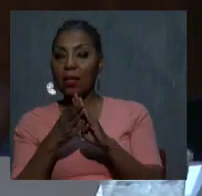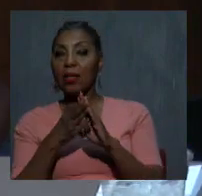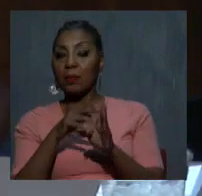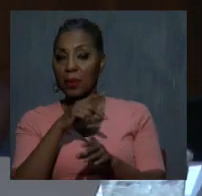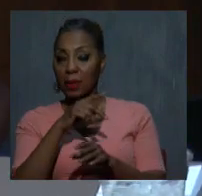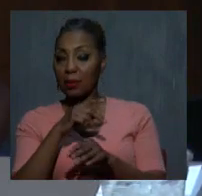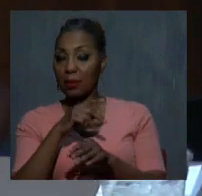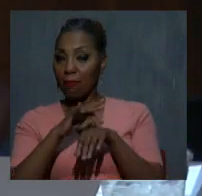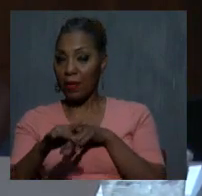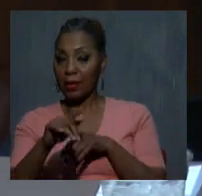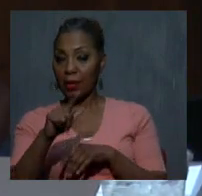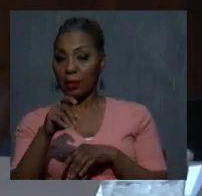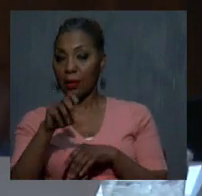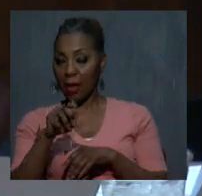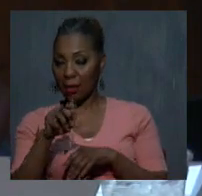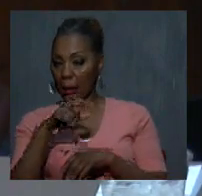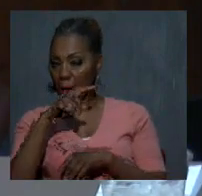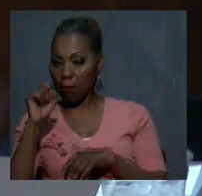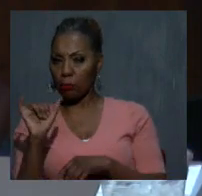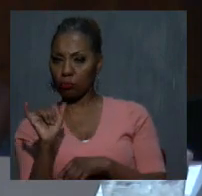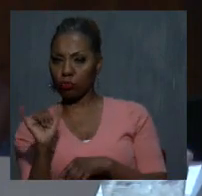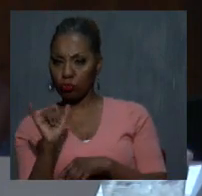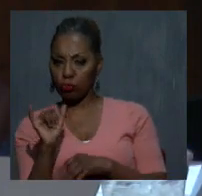I saw as